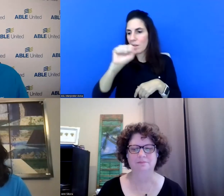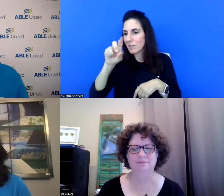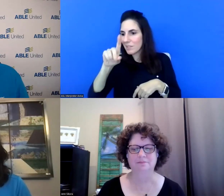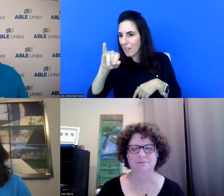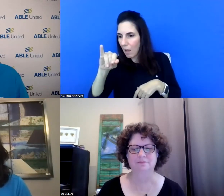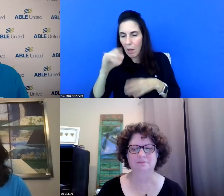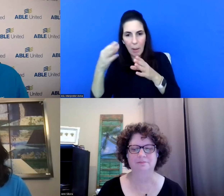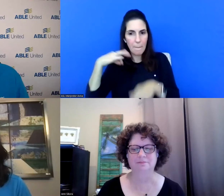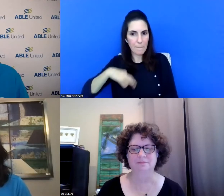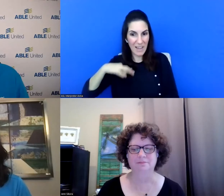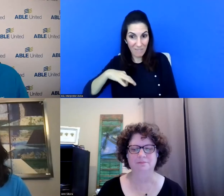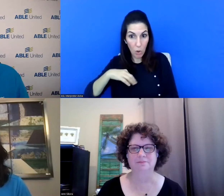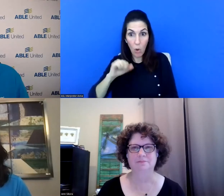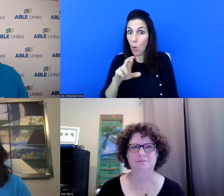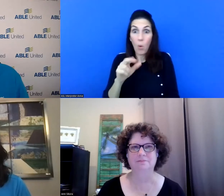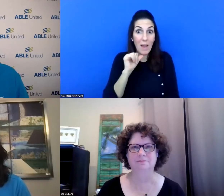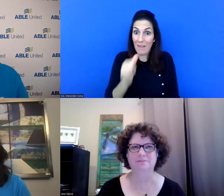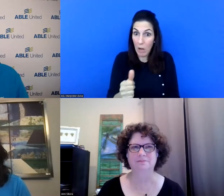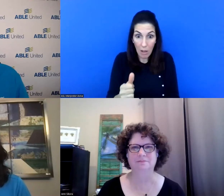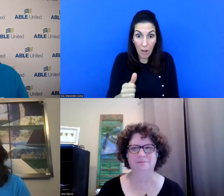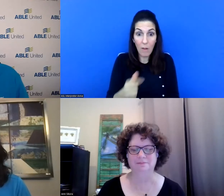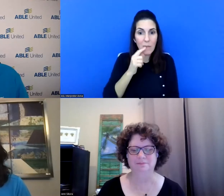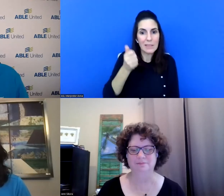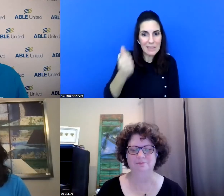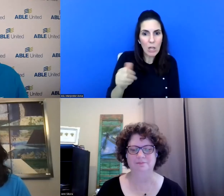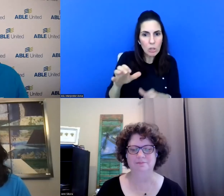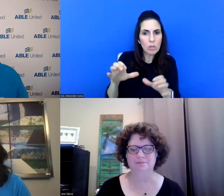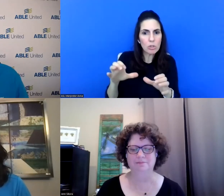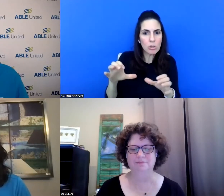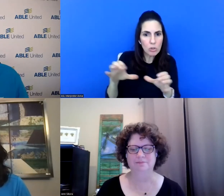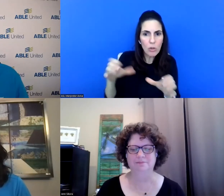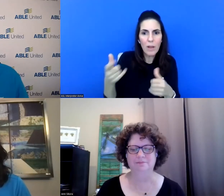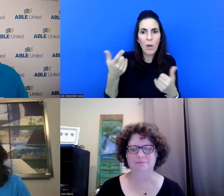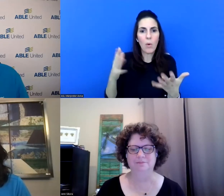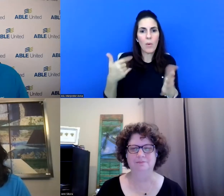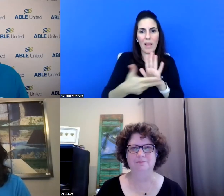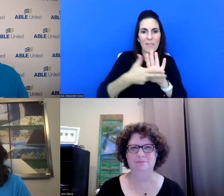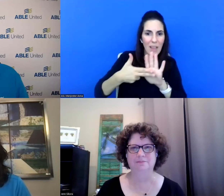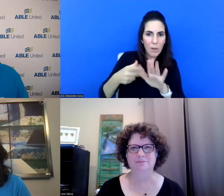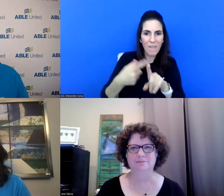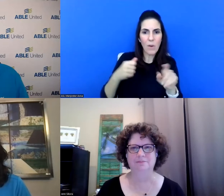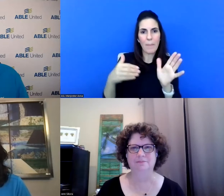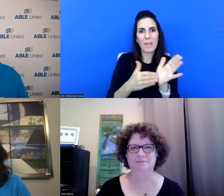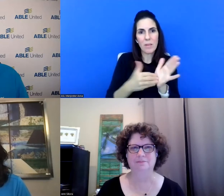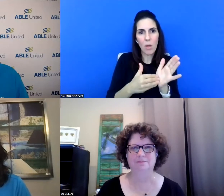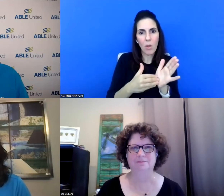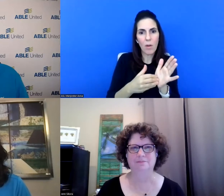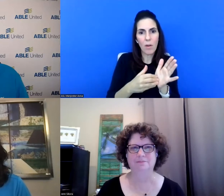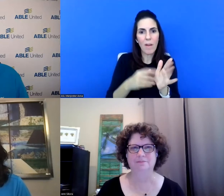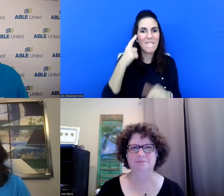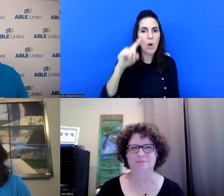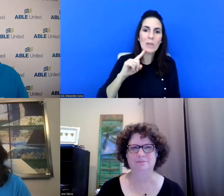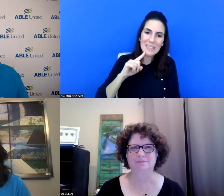benefits, or if they're not, they self-certify saying they have a diagnosis from a doctor for a